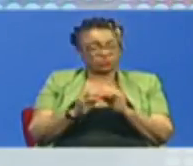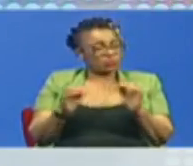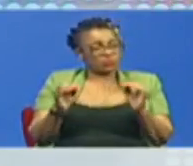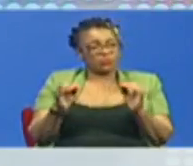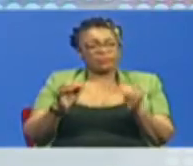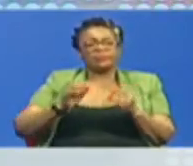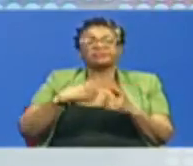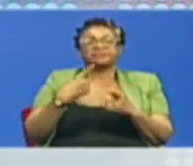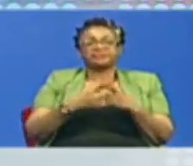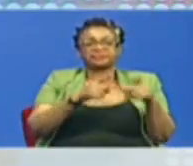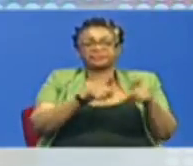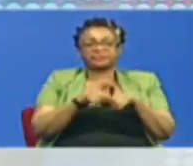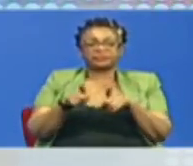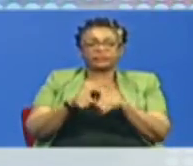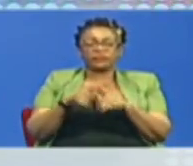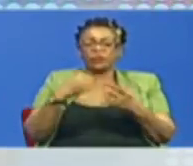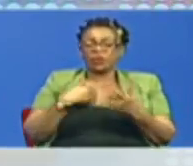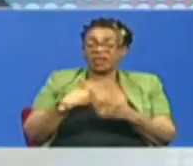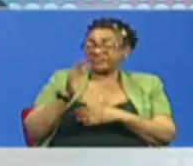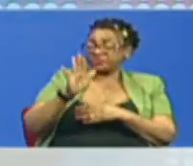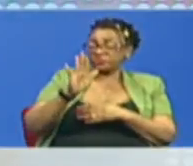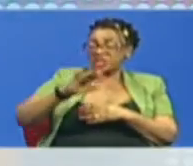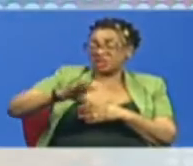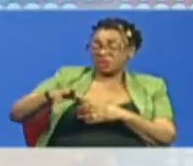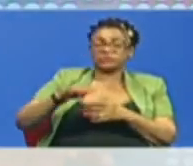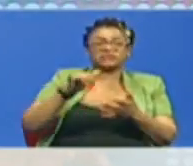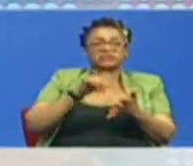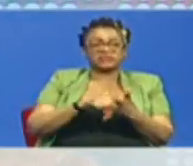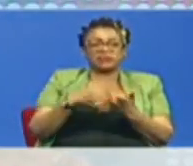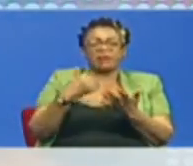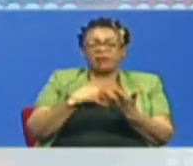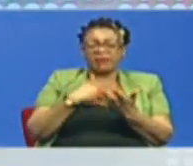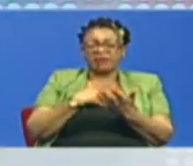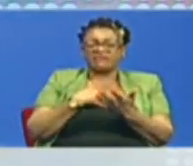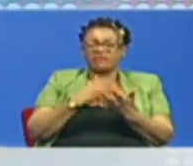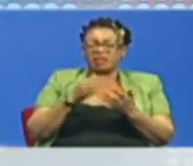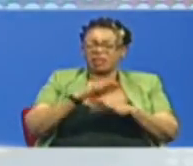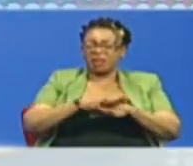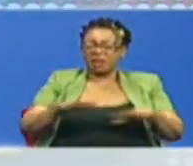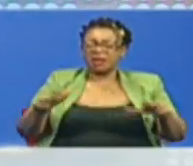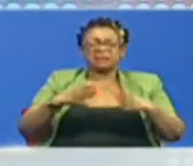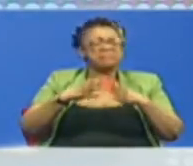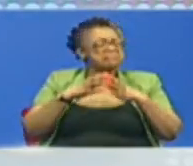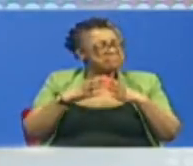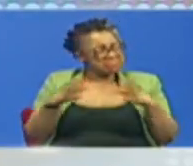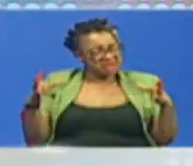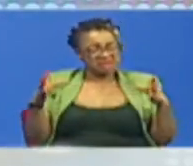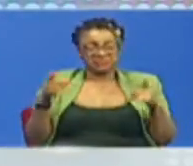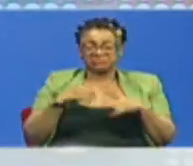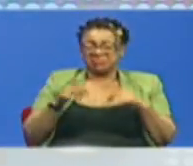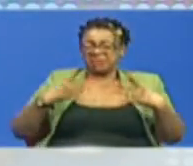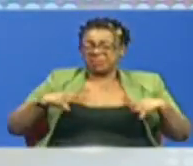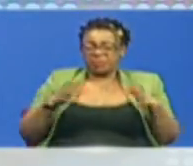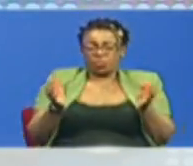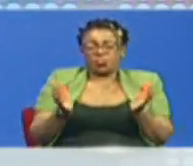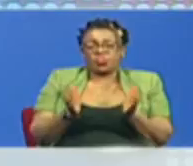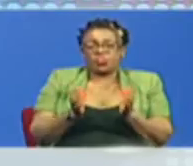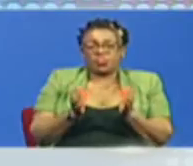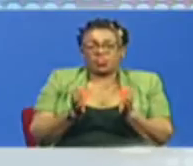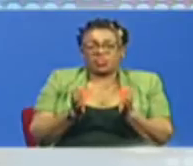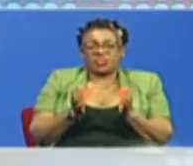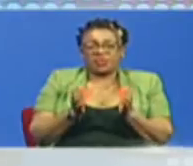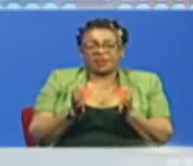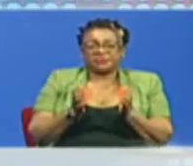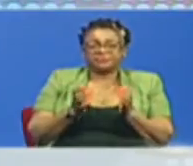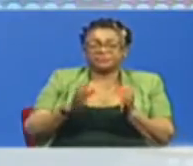is also, however, those counties that have vast land masses but have a small population. And these counties